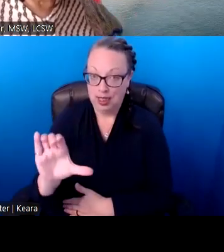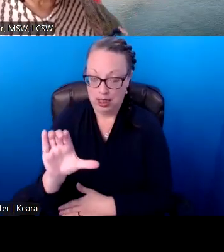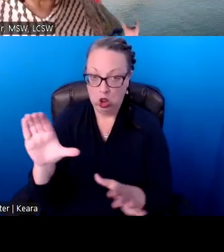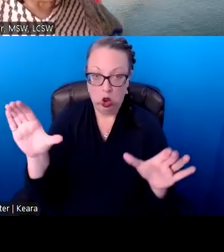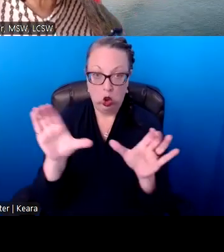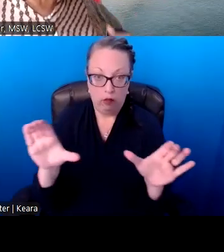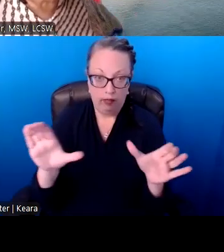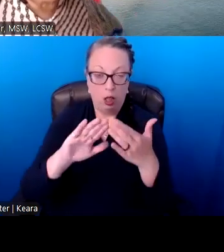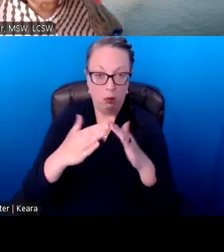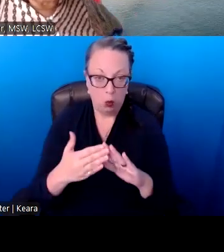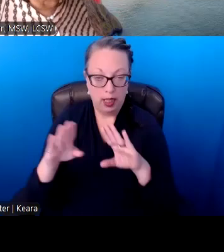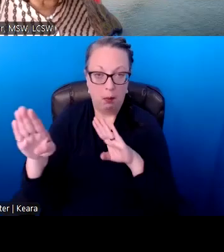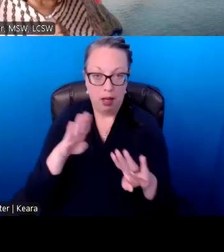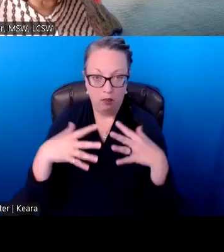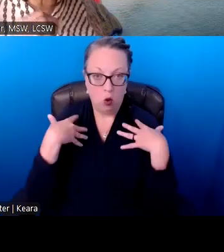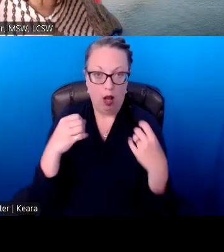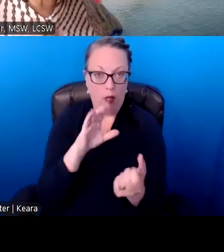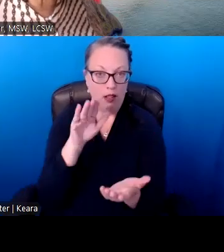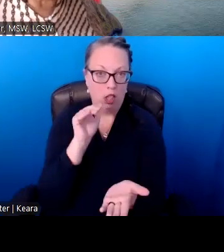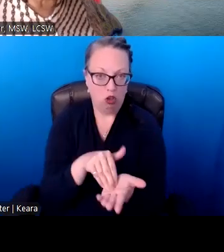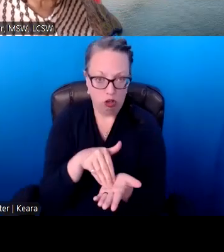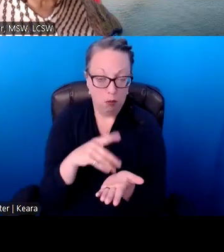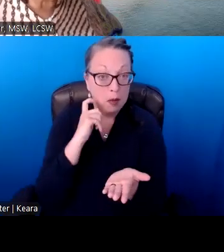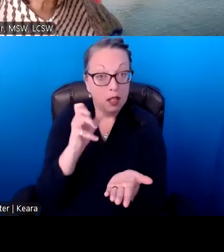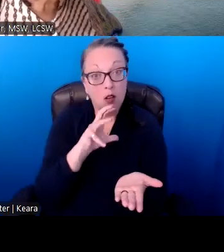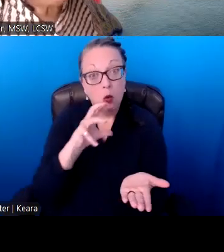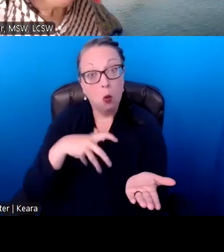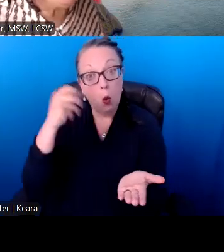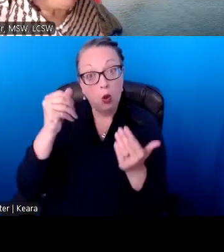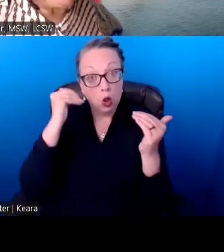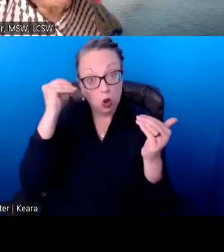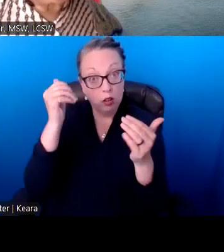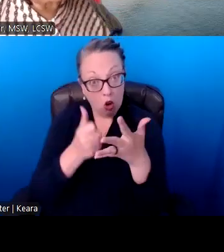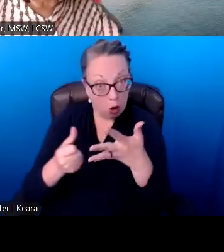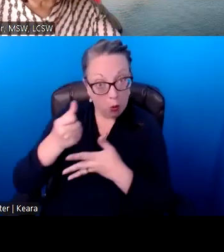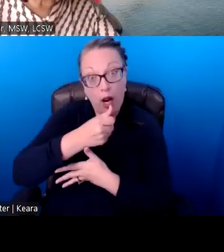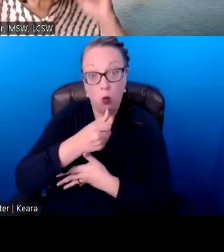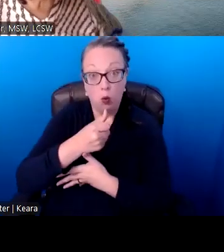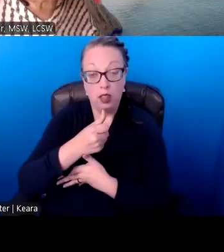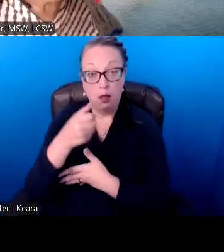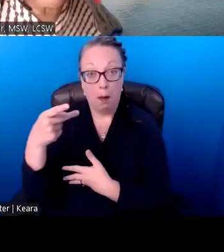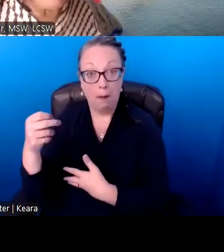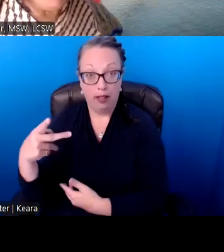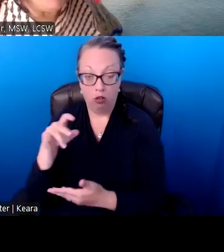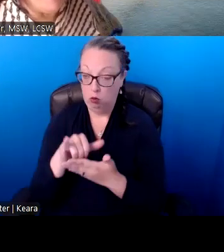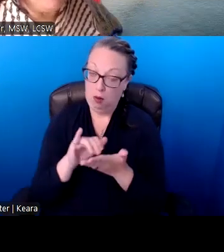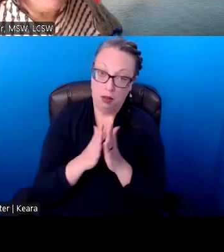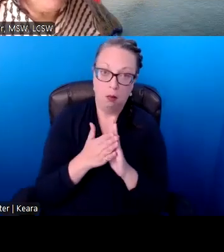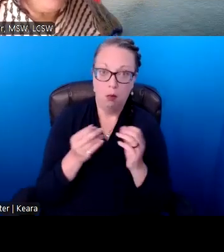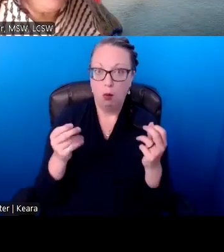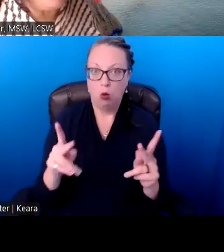Community Behavioral Health Centers, because older adults are a priority population. So for me, that becomes an